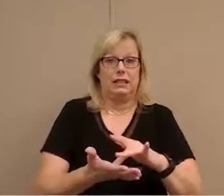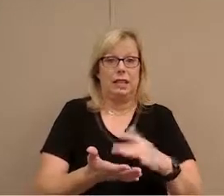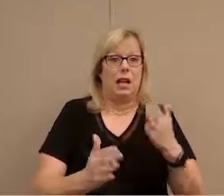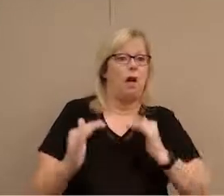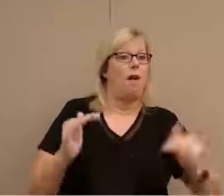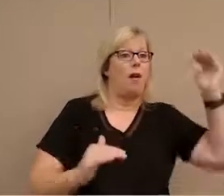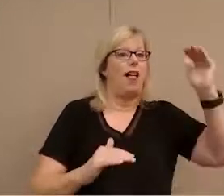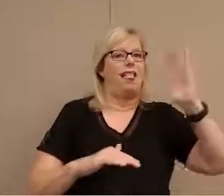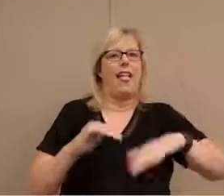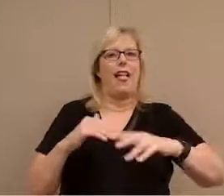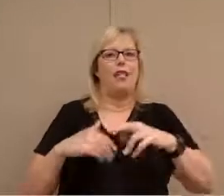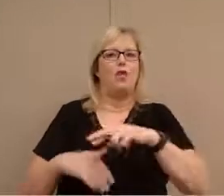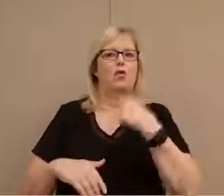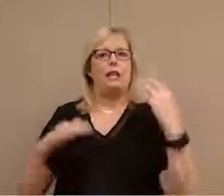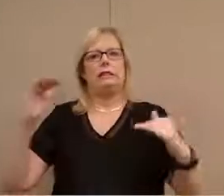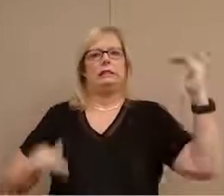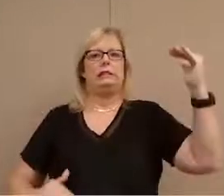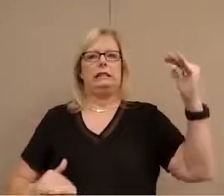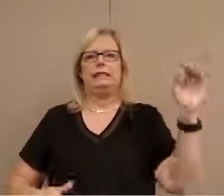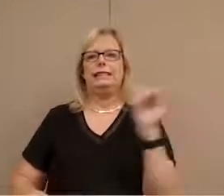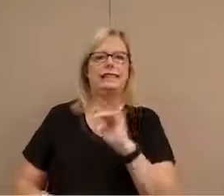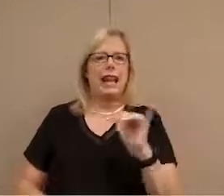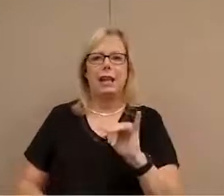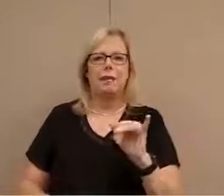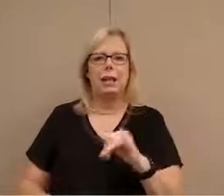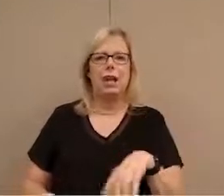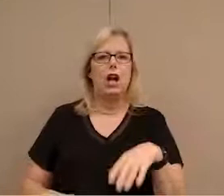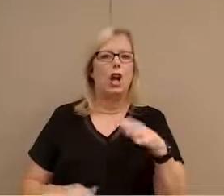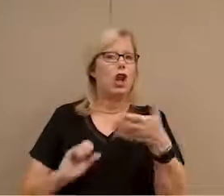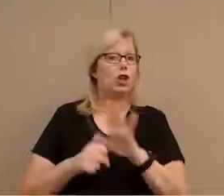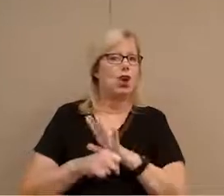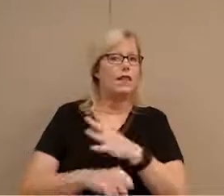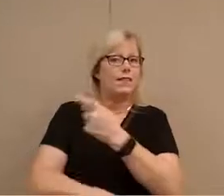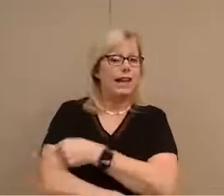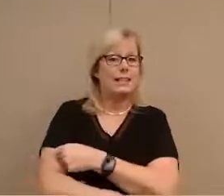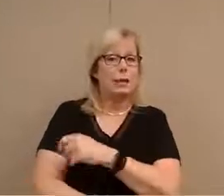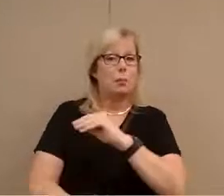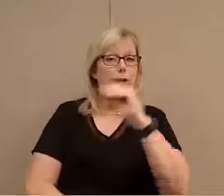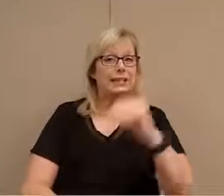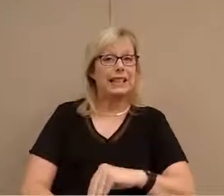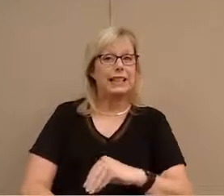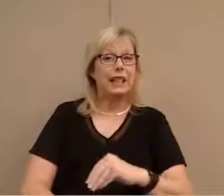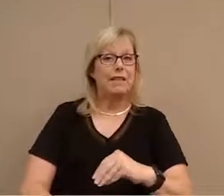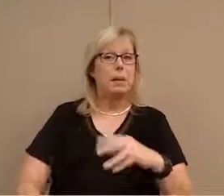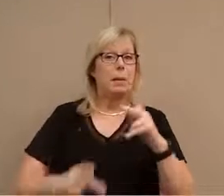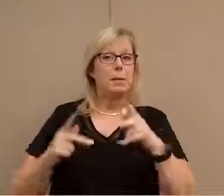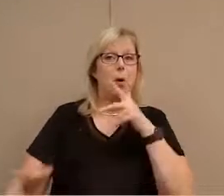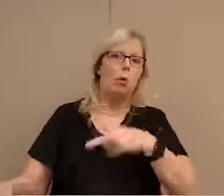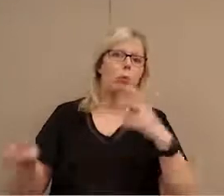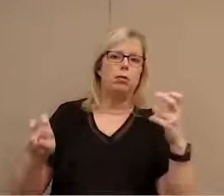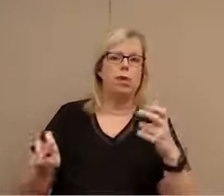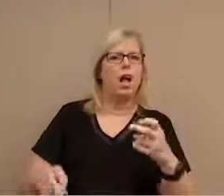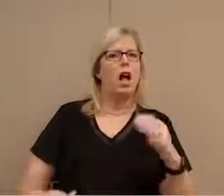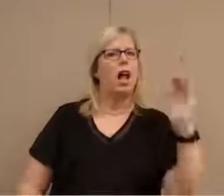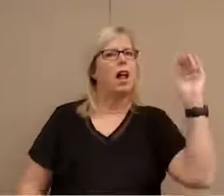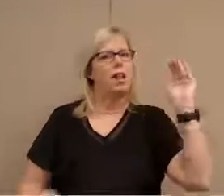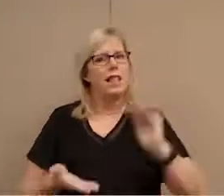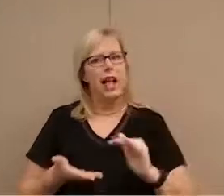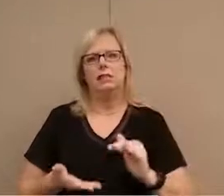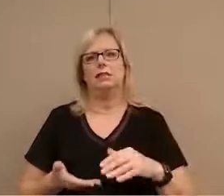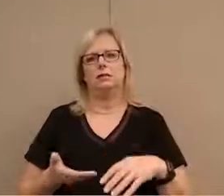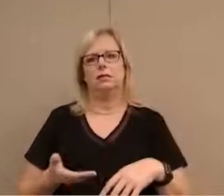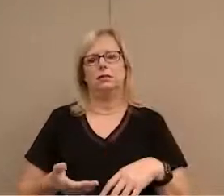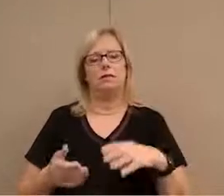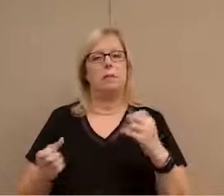risk, and the COVID vaccine even is much lower. So in my year of doing all